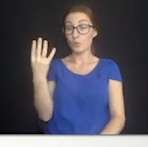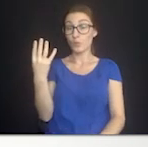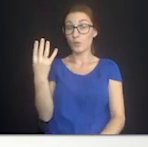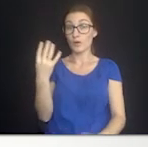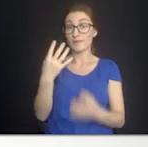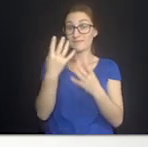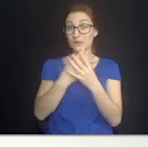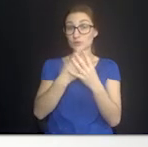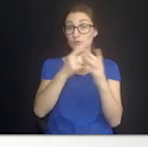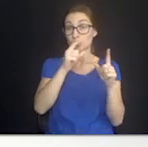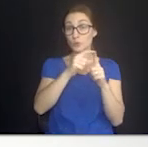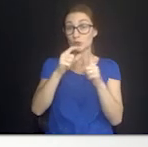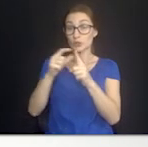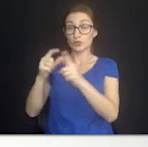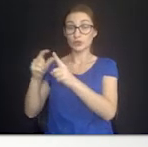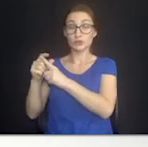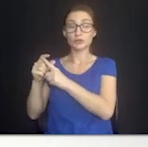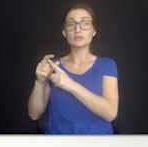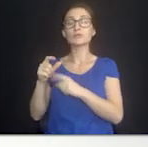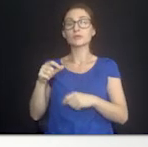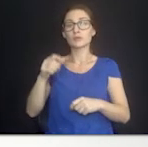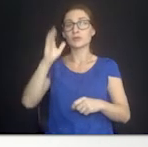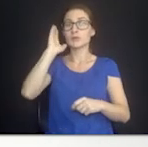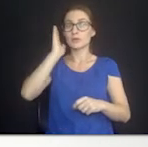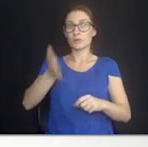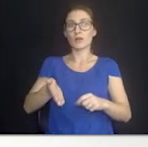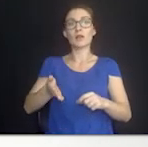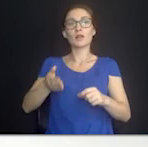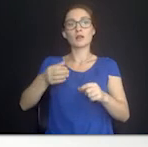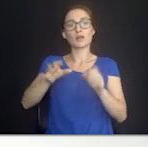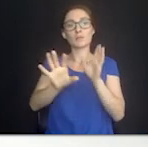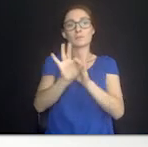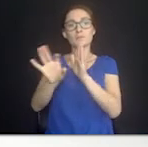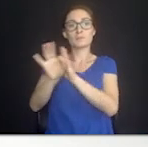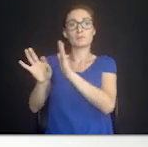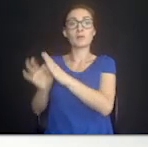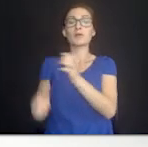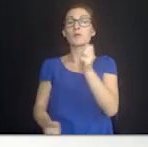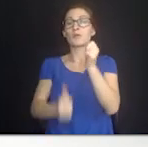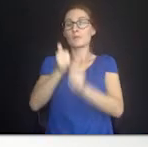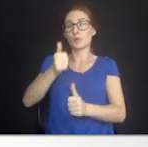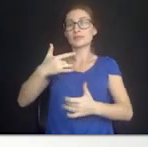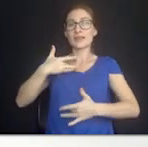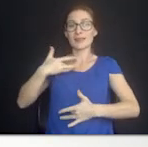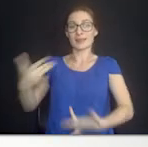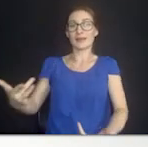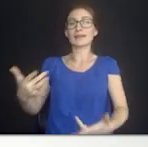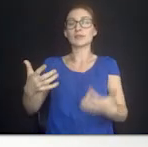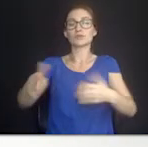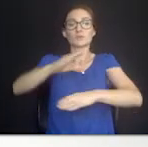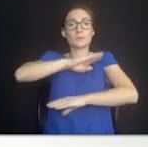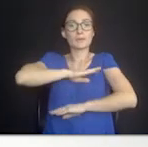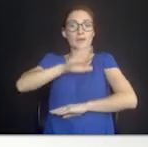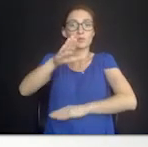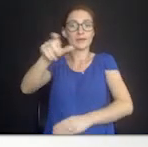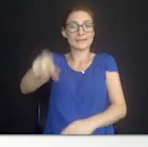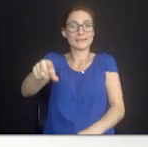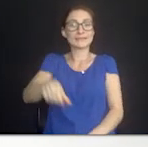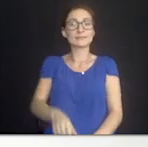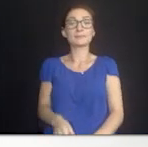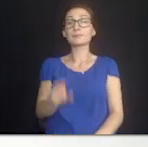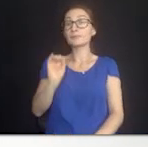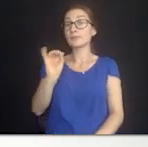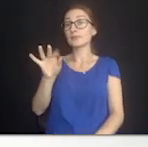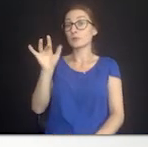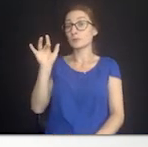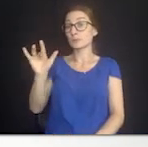populate to the top as your most likely to meet your need resource. And then if you click on this link here,